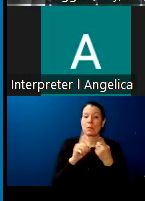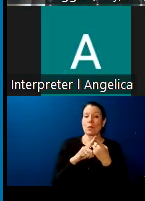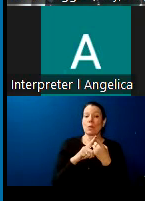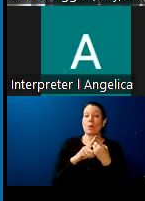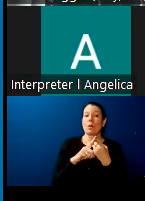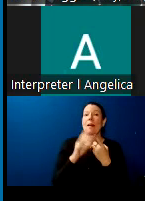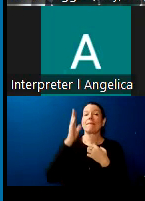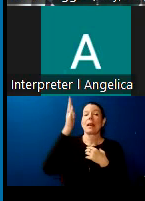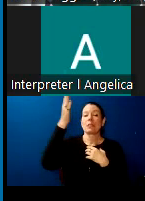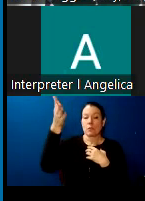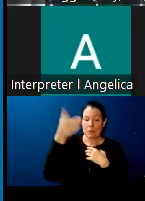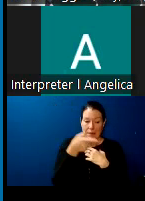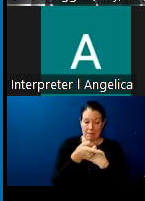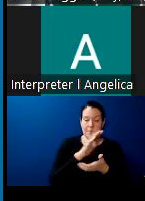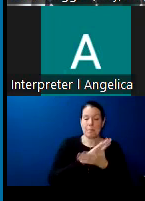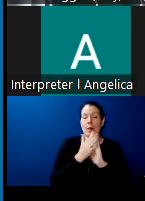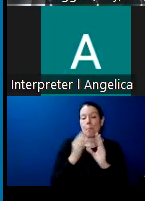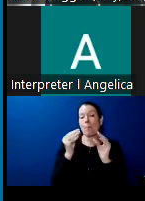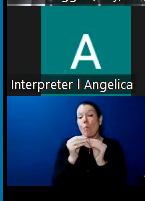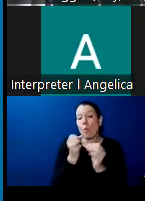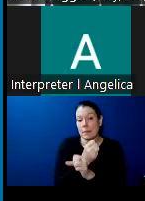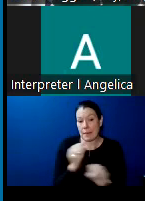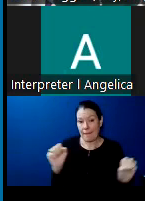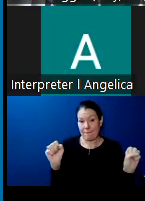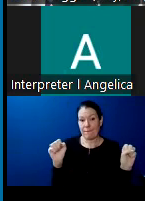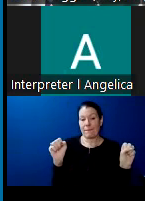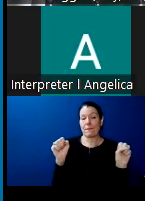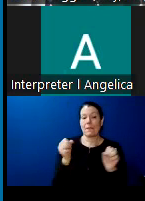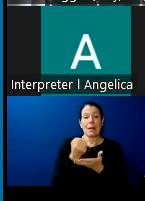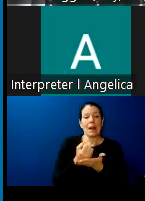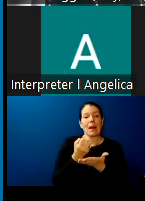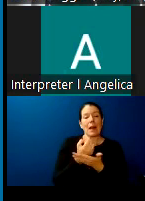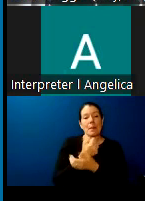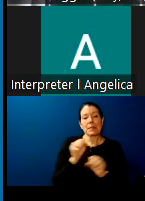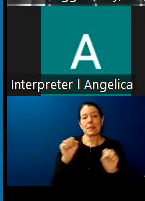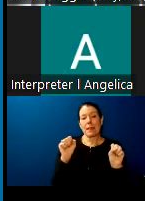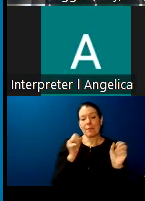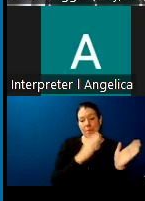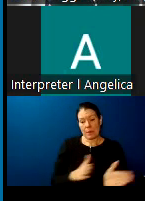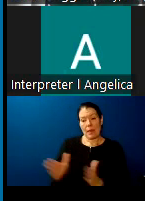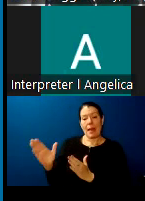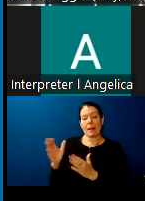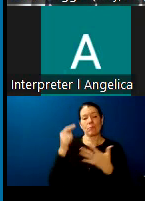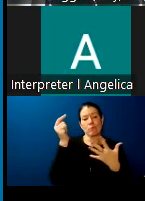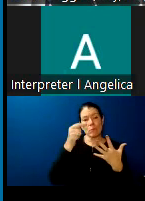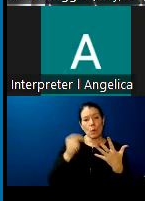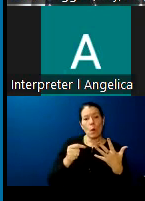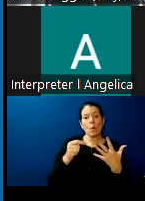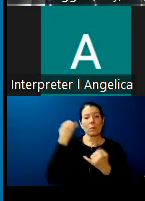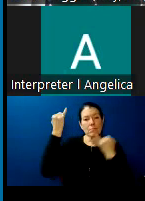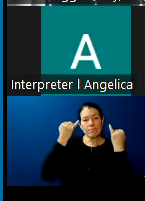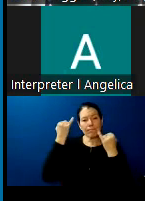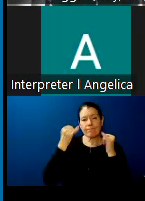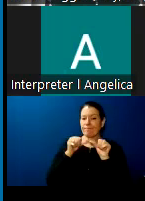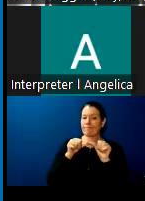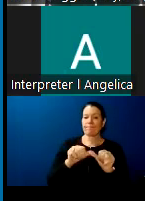that they are becoming more safe. And in economic safety planning, these goals and principles remain the same. We're